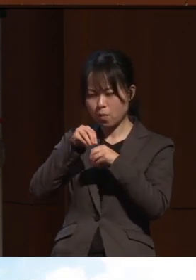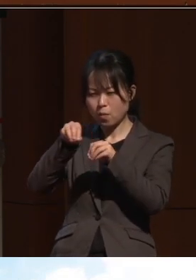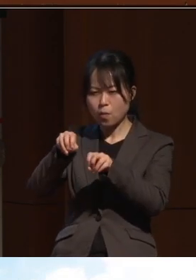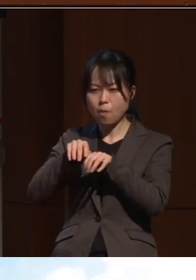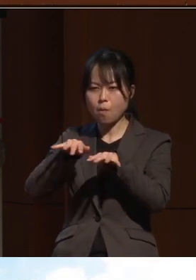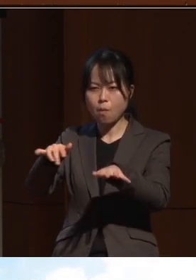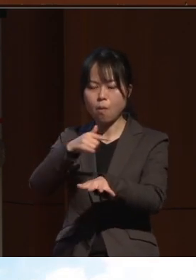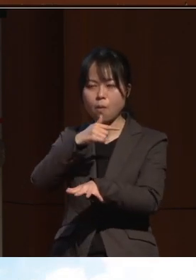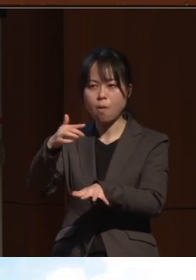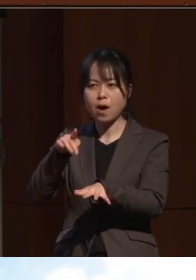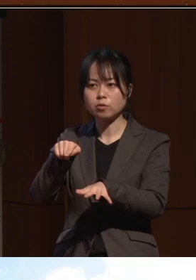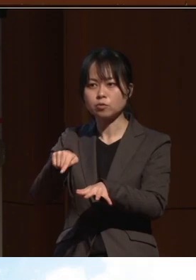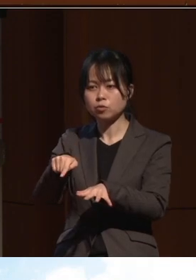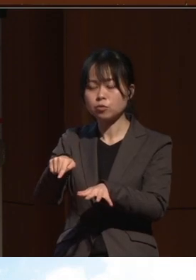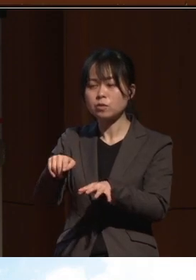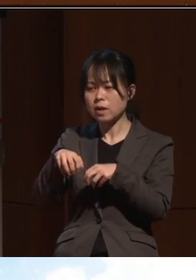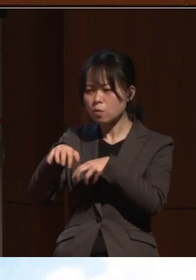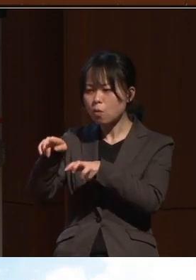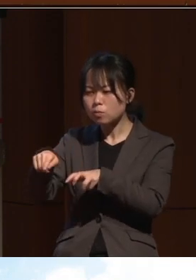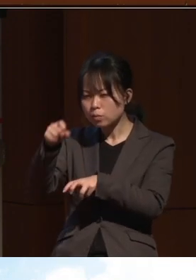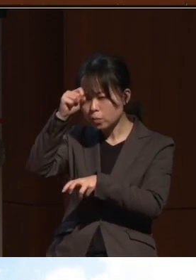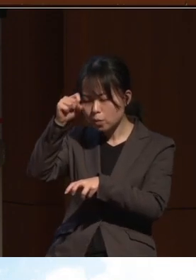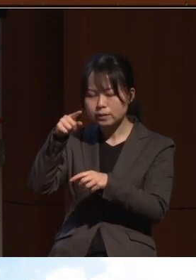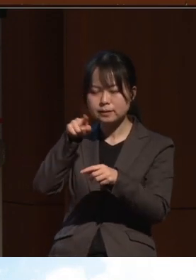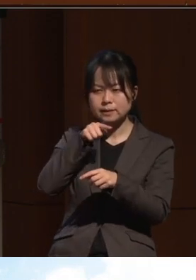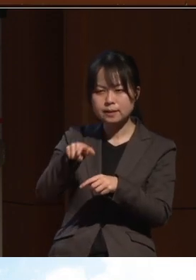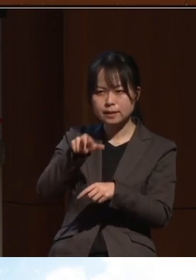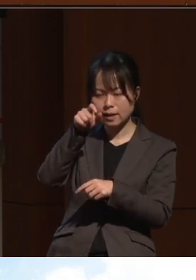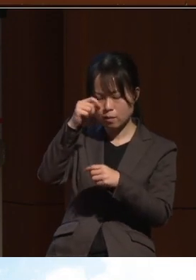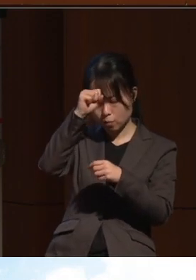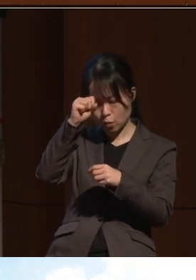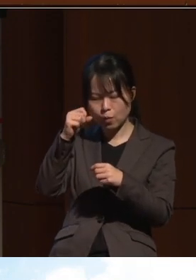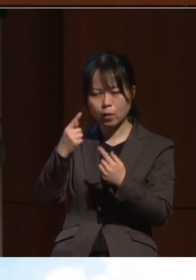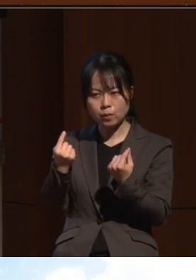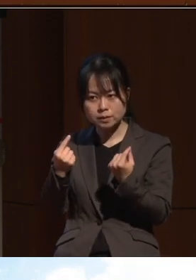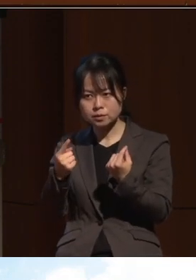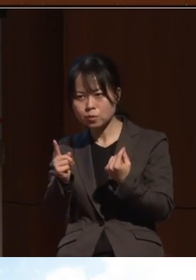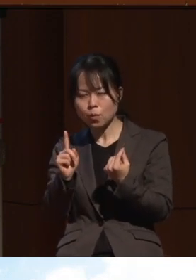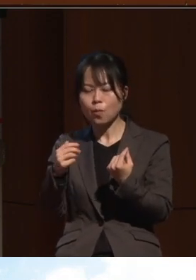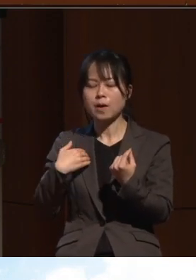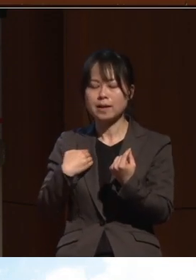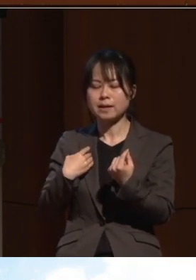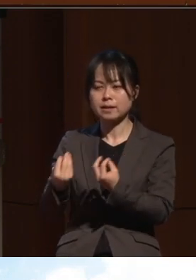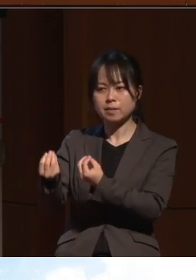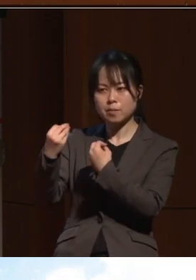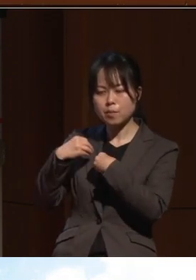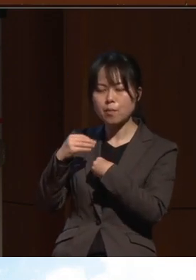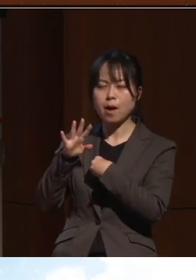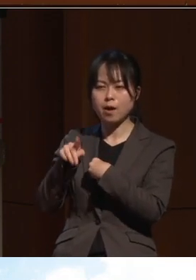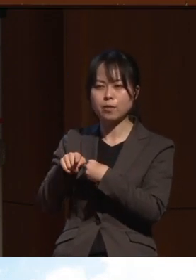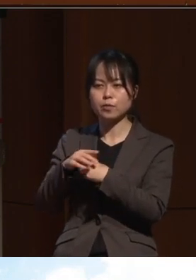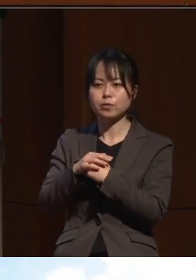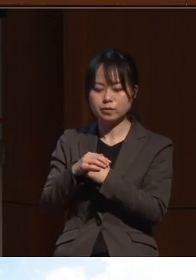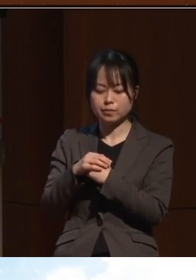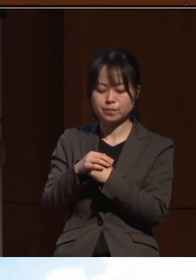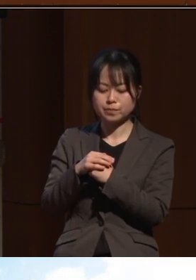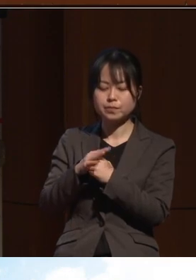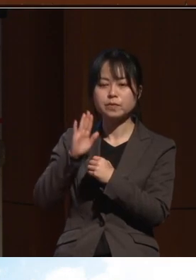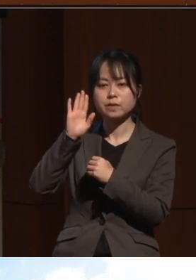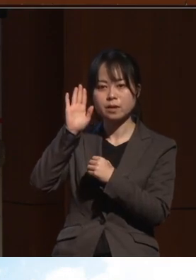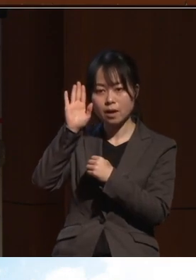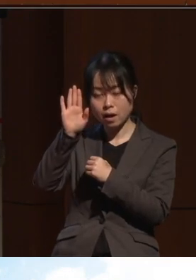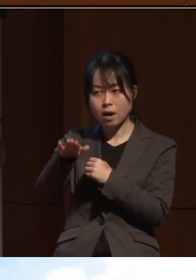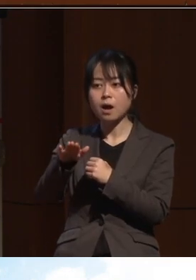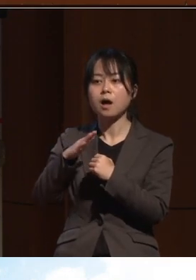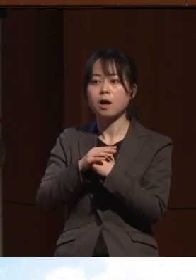other. That Royal Commission's work by 1919 had developed into the MRC, the first national fund for medical research. And one